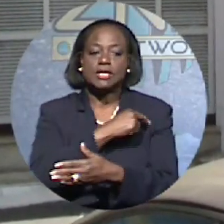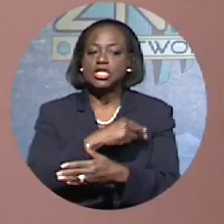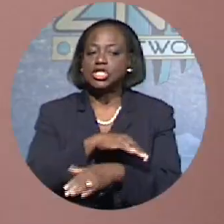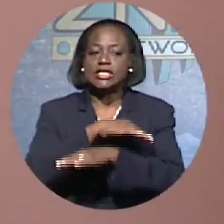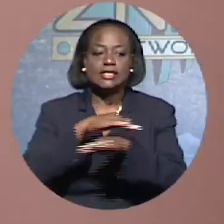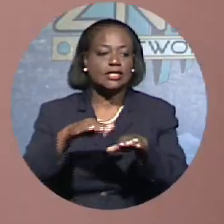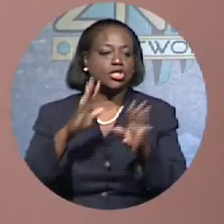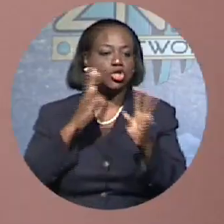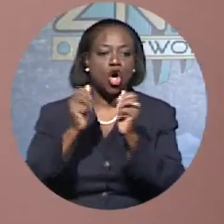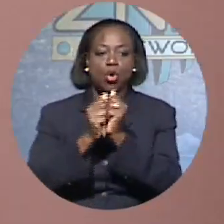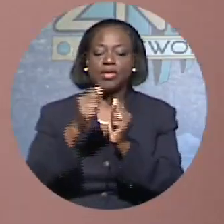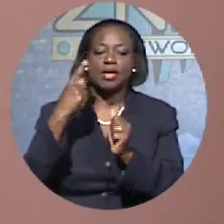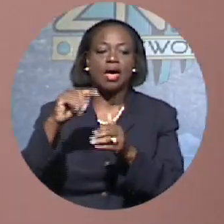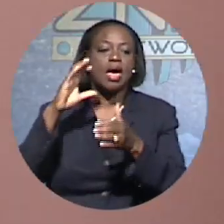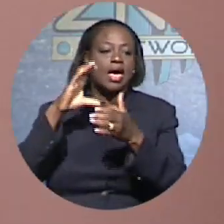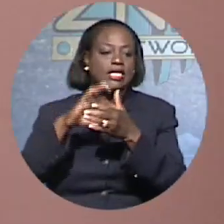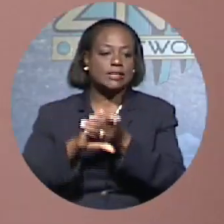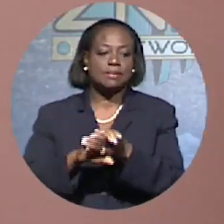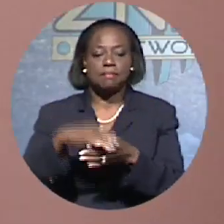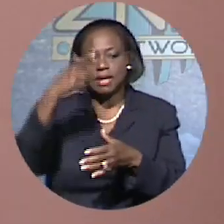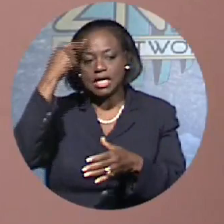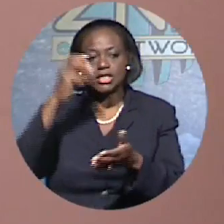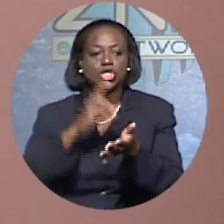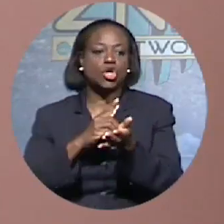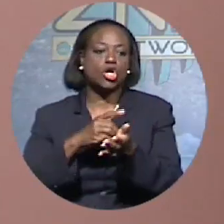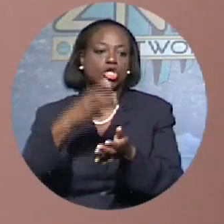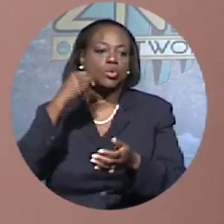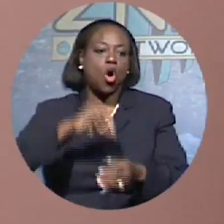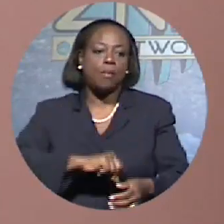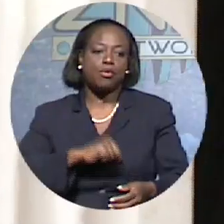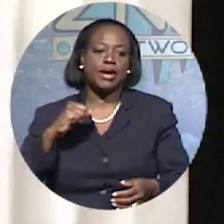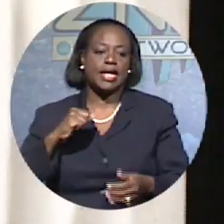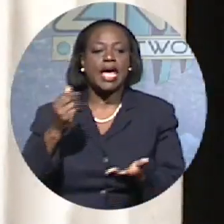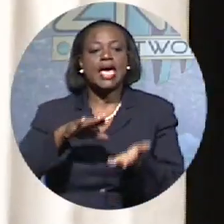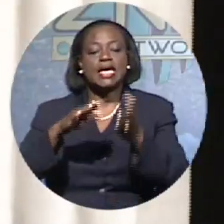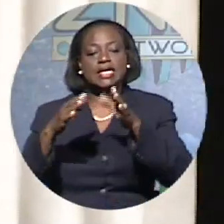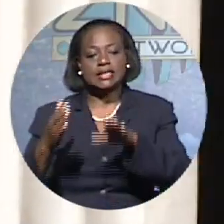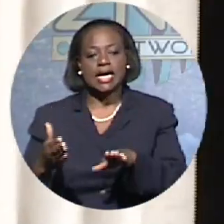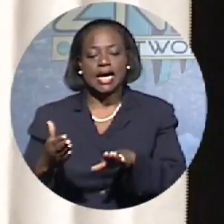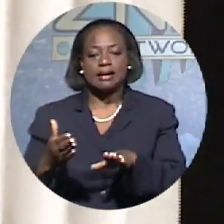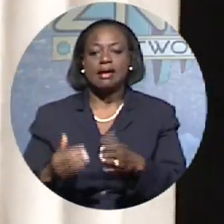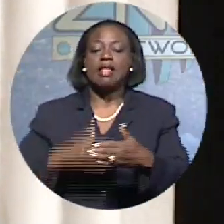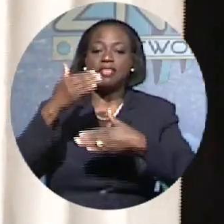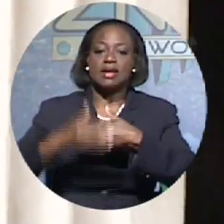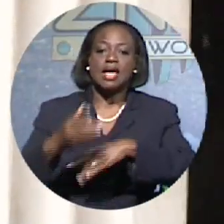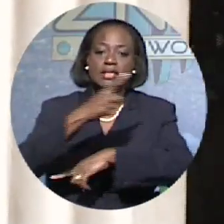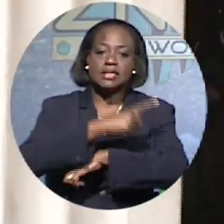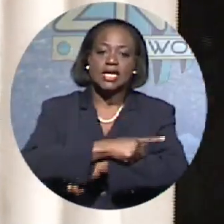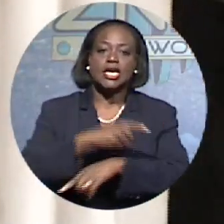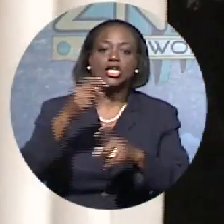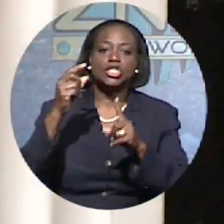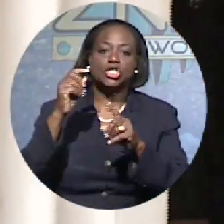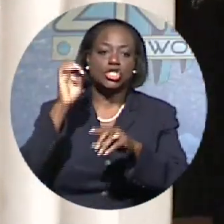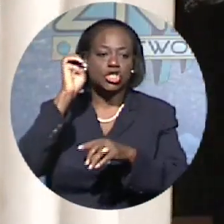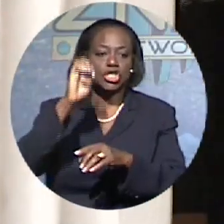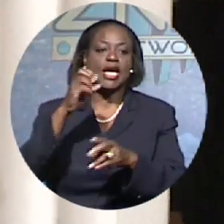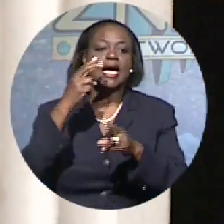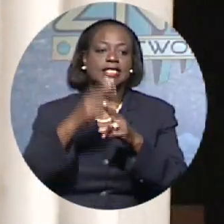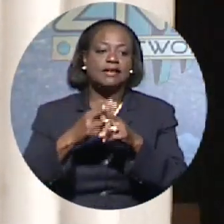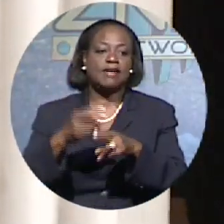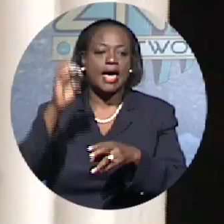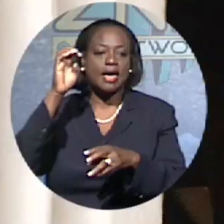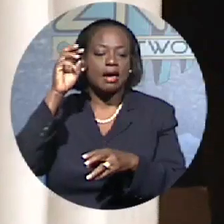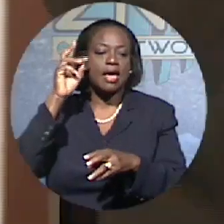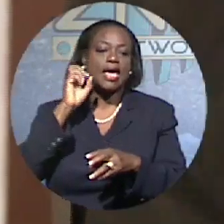husband as doctors were operating on him. He died a short while later. The next day, Chan said she identified his body in the morgue